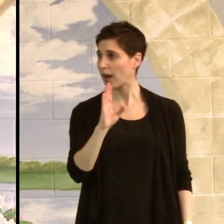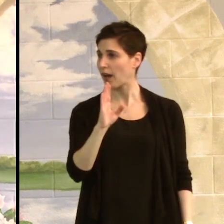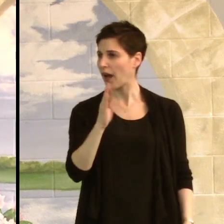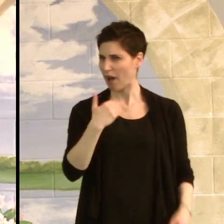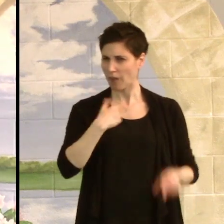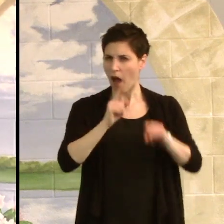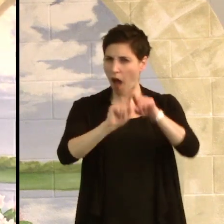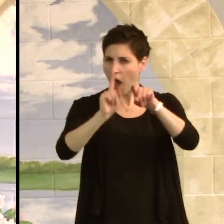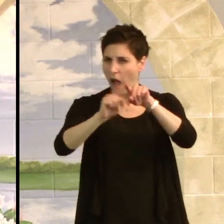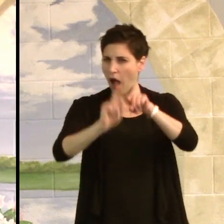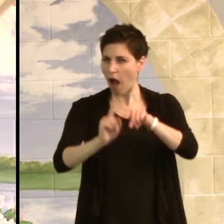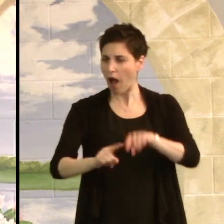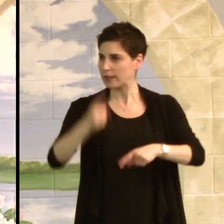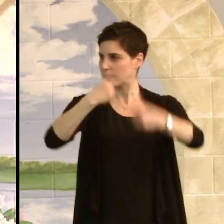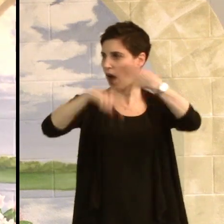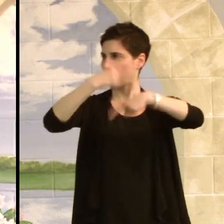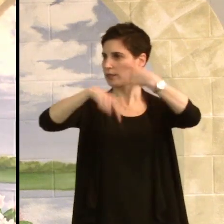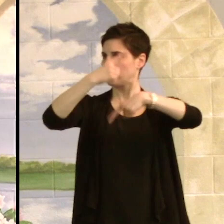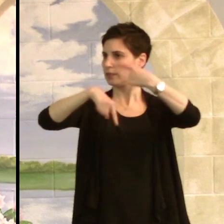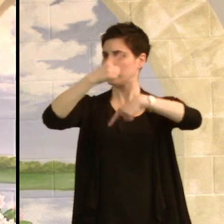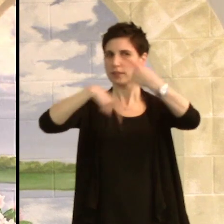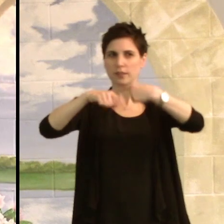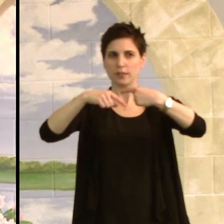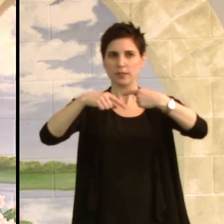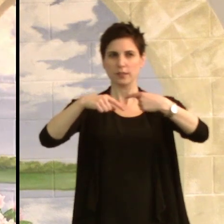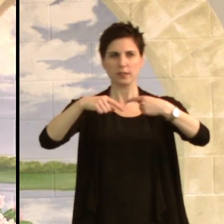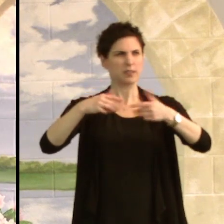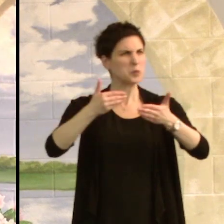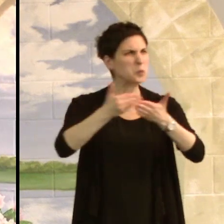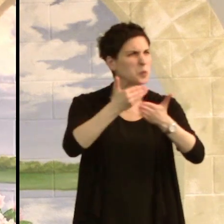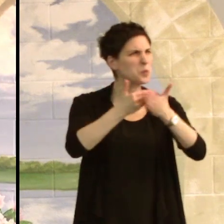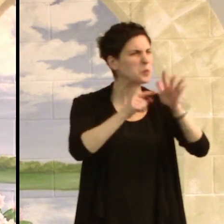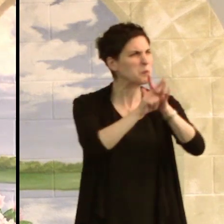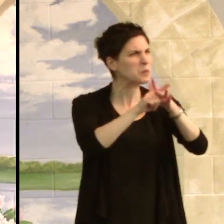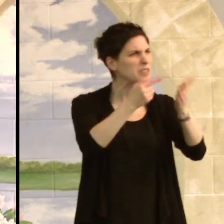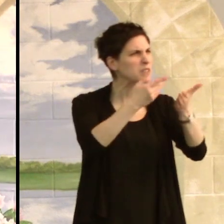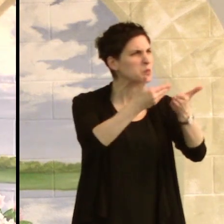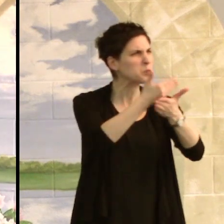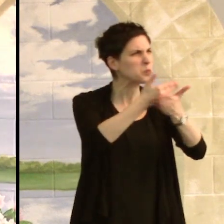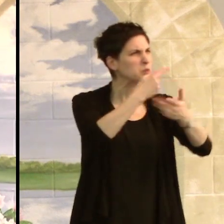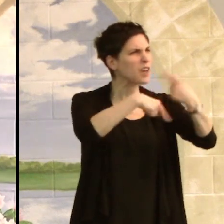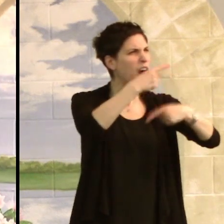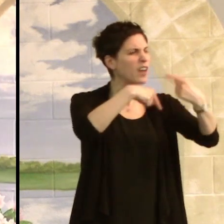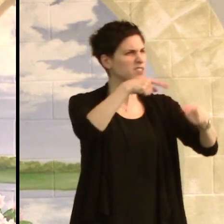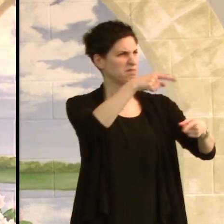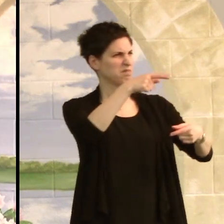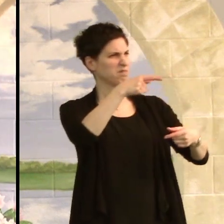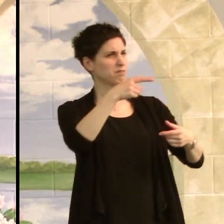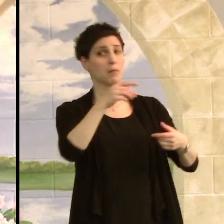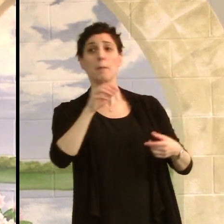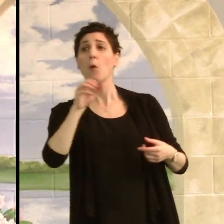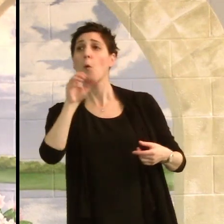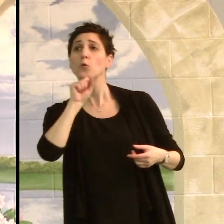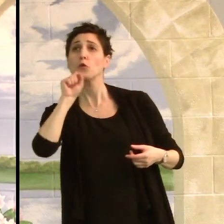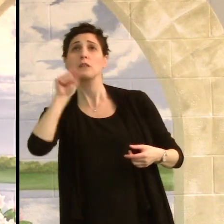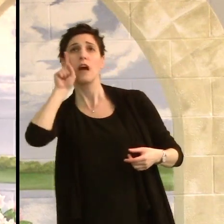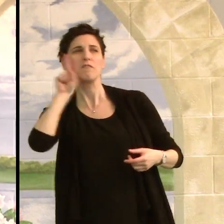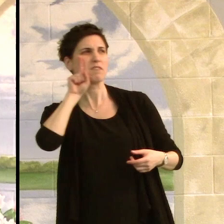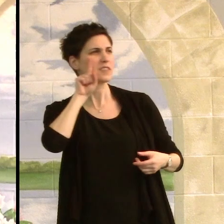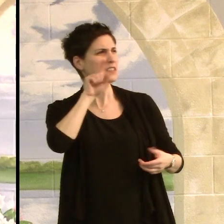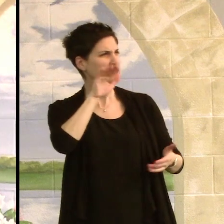other such conditions. Some new signs might not be familiar to older deaf